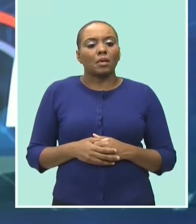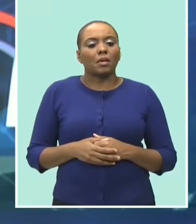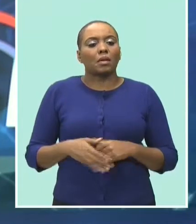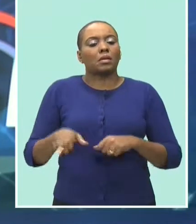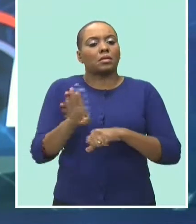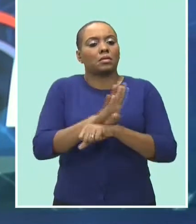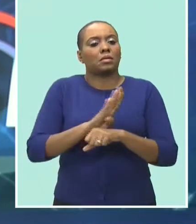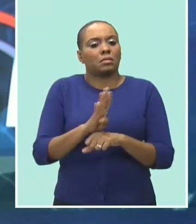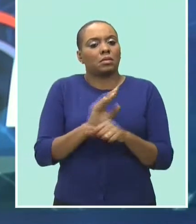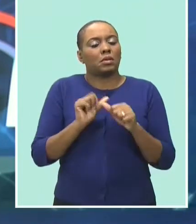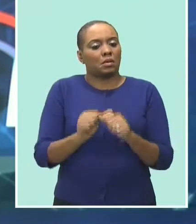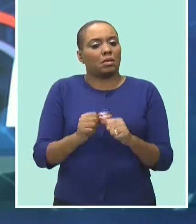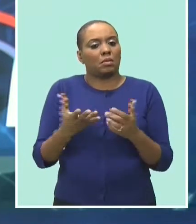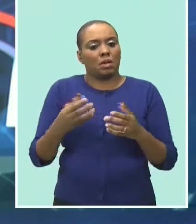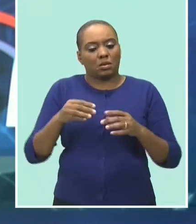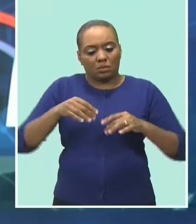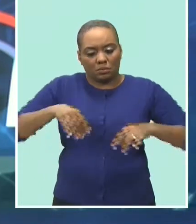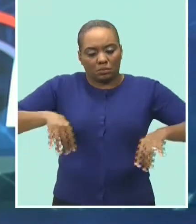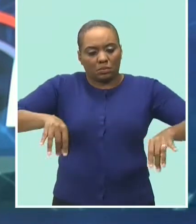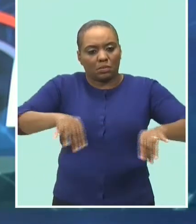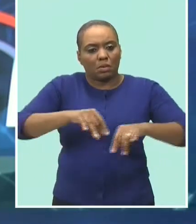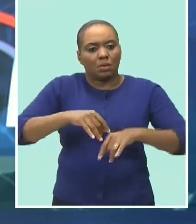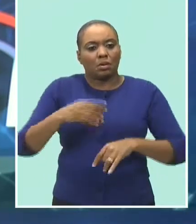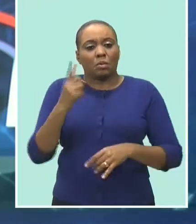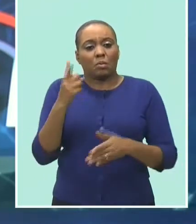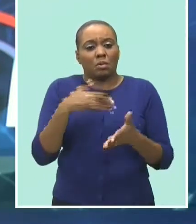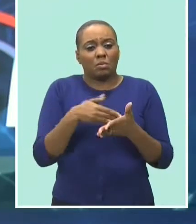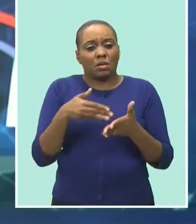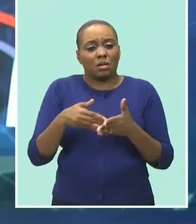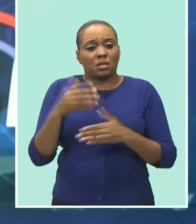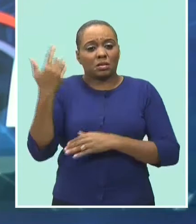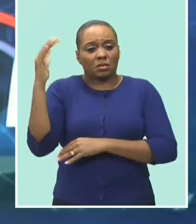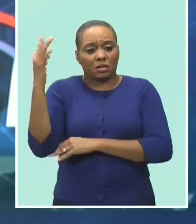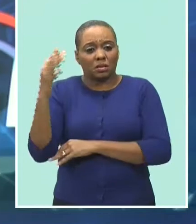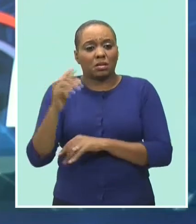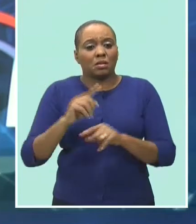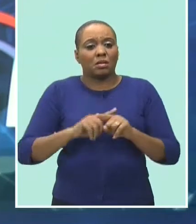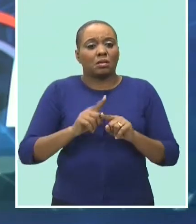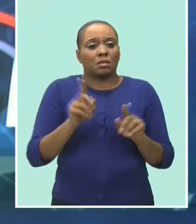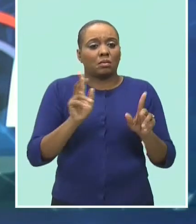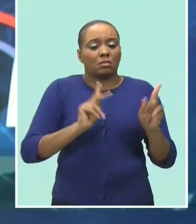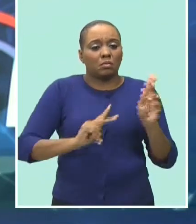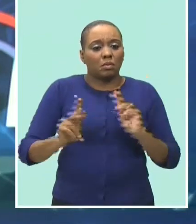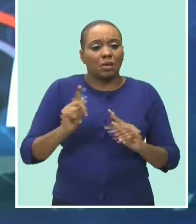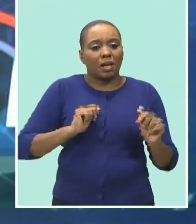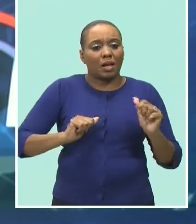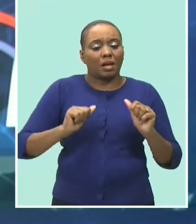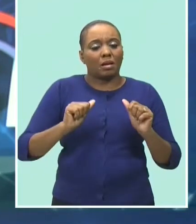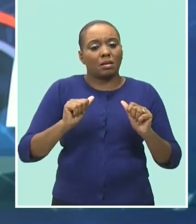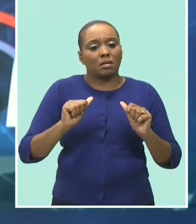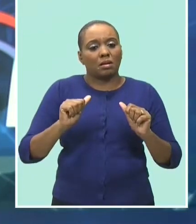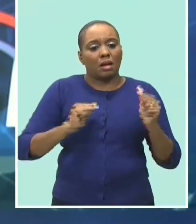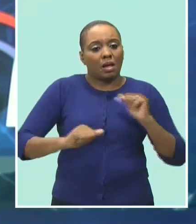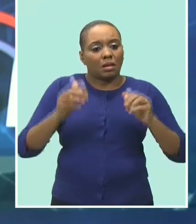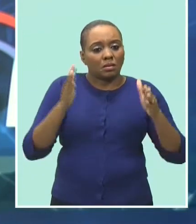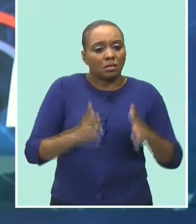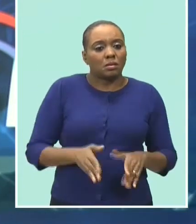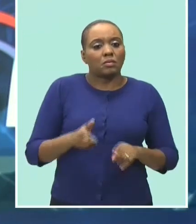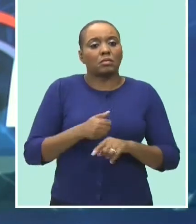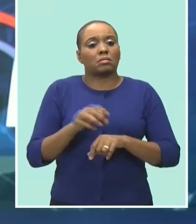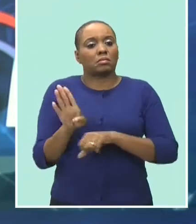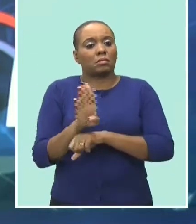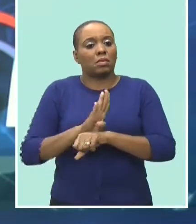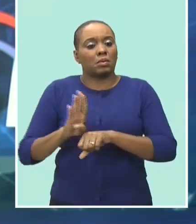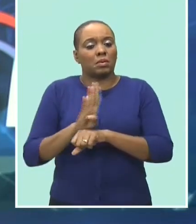its goal of planting more than 1 million trees in 2020, actors and filmmakers from the Barbados Independent Film Festival have been